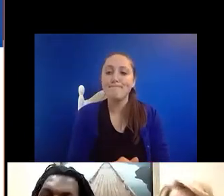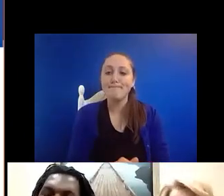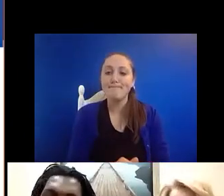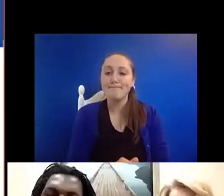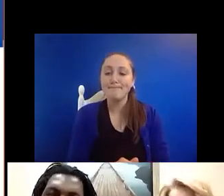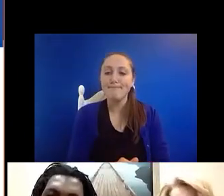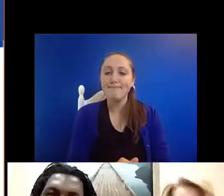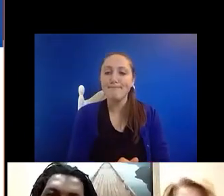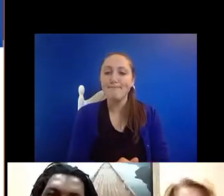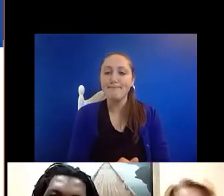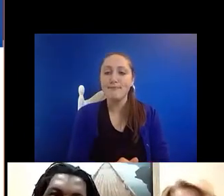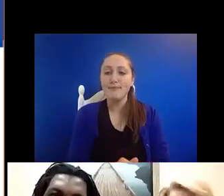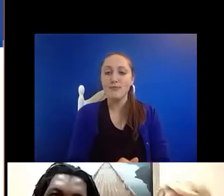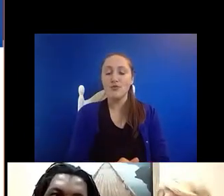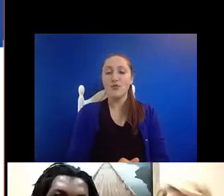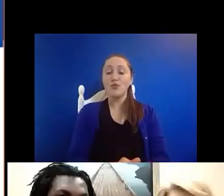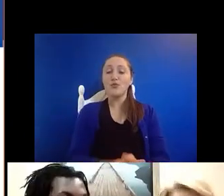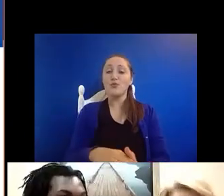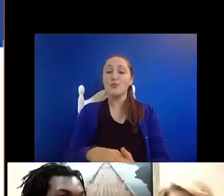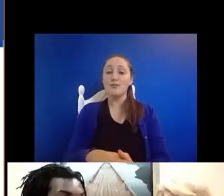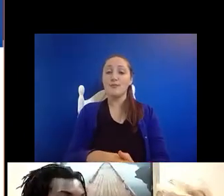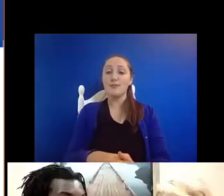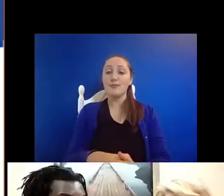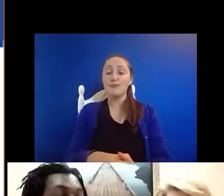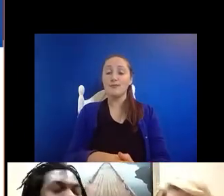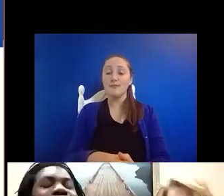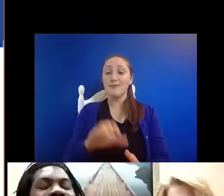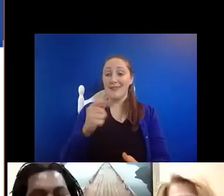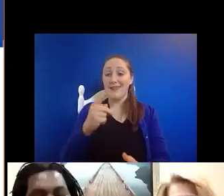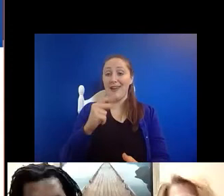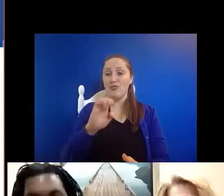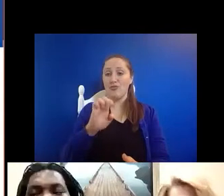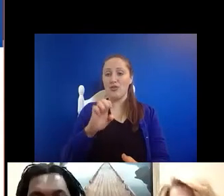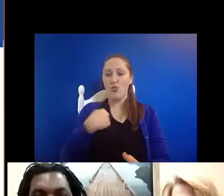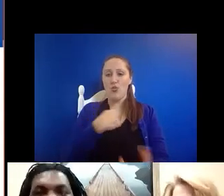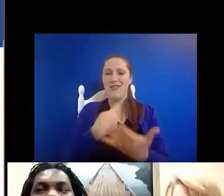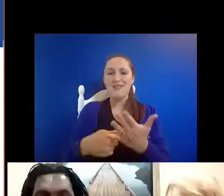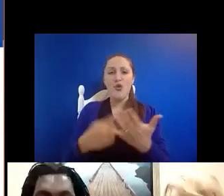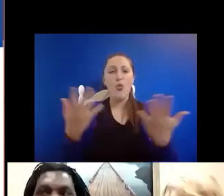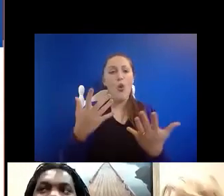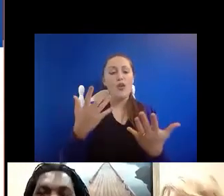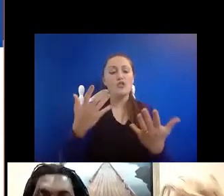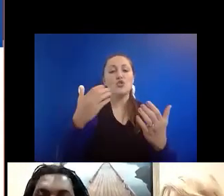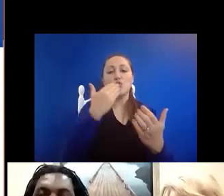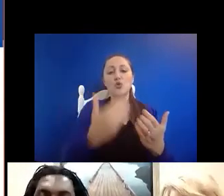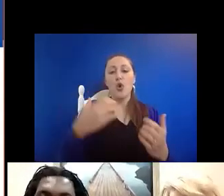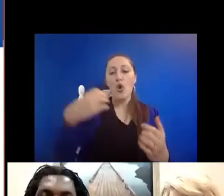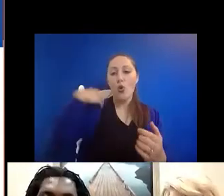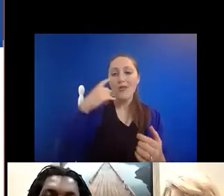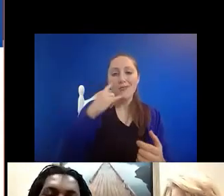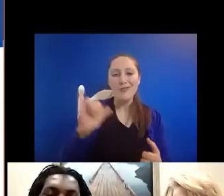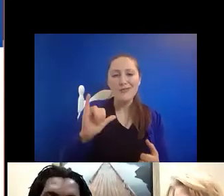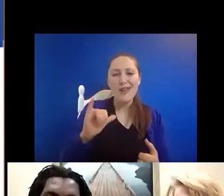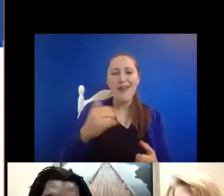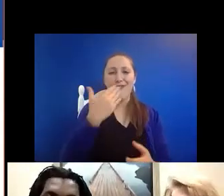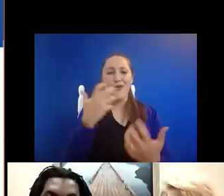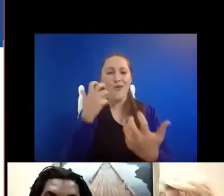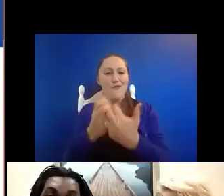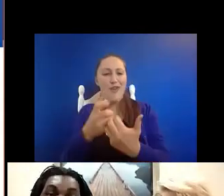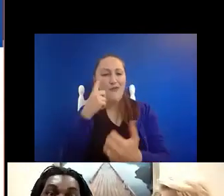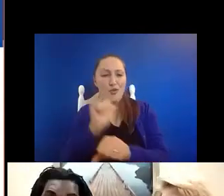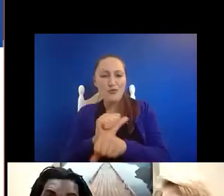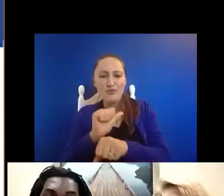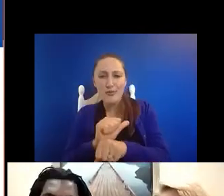time going over what good coaching looks like, what a good fit in employment looks like, all of